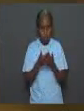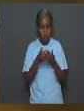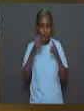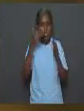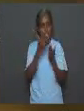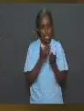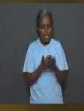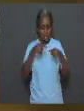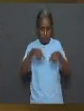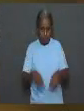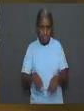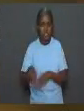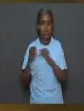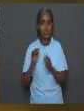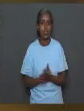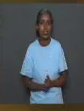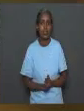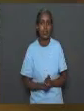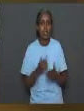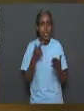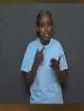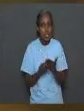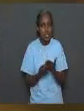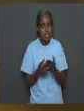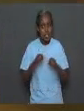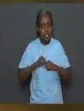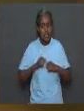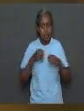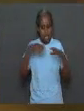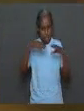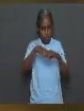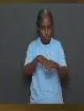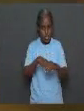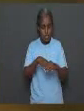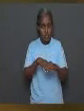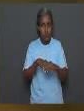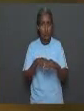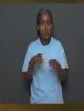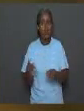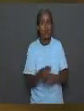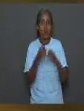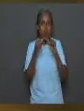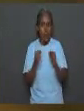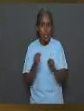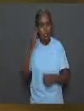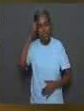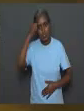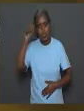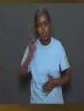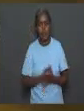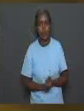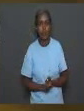That is all for the lesson today, students. This has been an introduction to